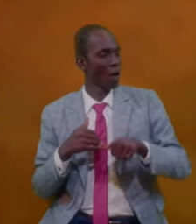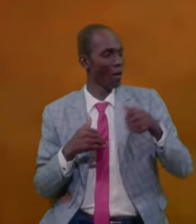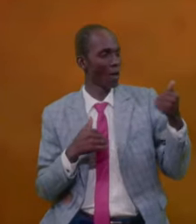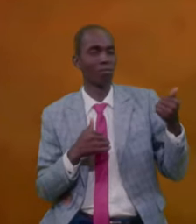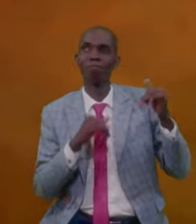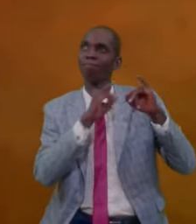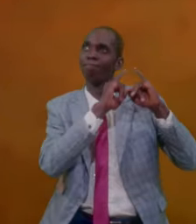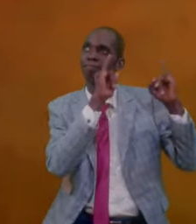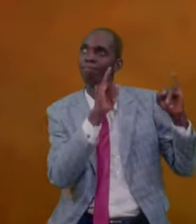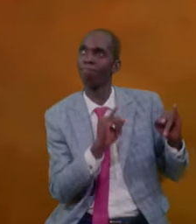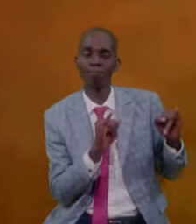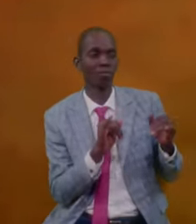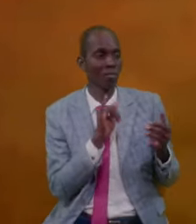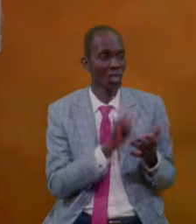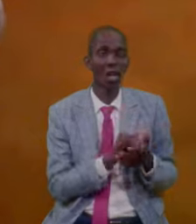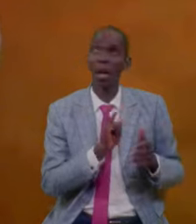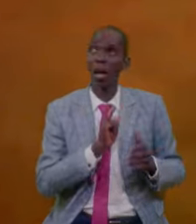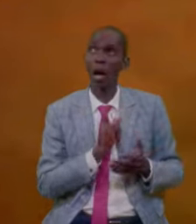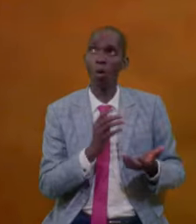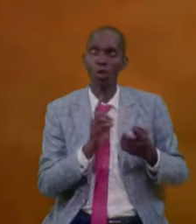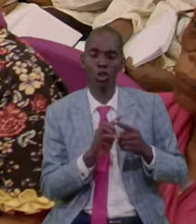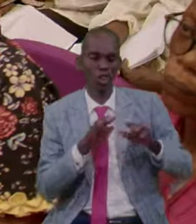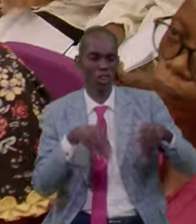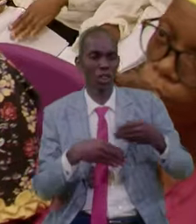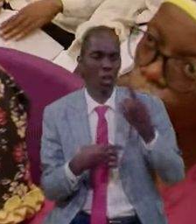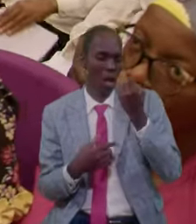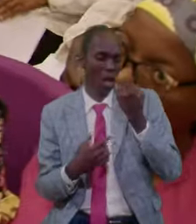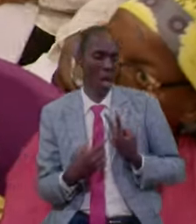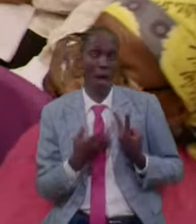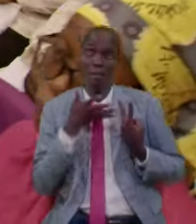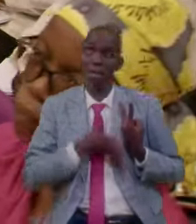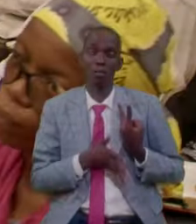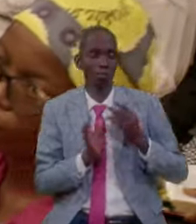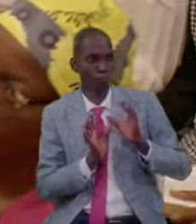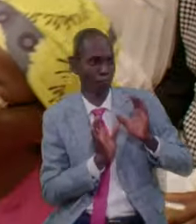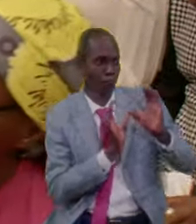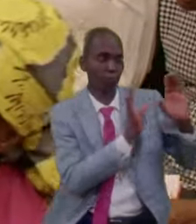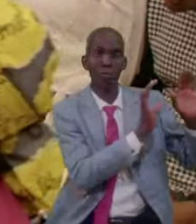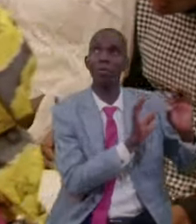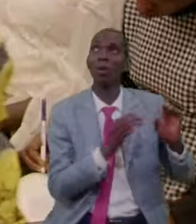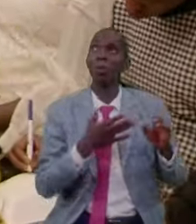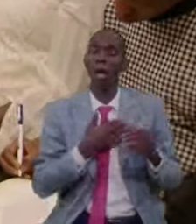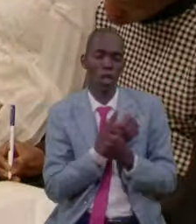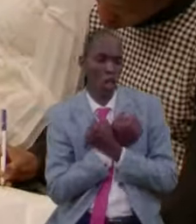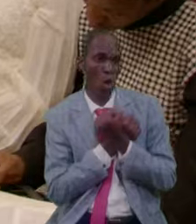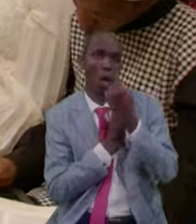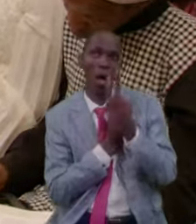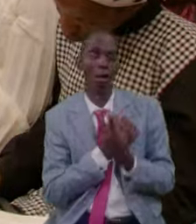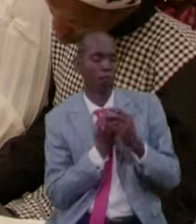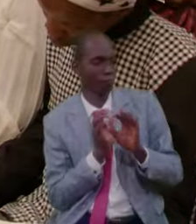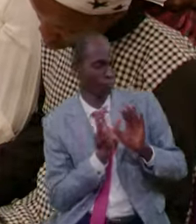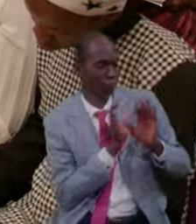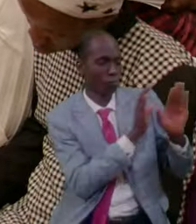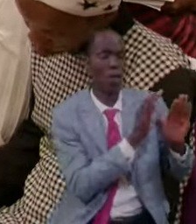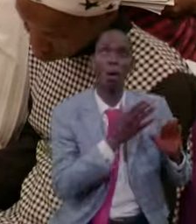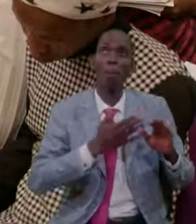deity that I want to give the other part of my love, the other part of my consecration,